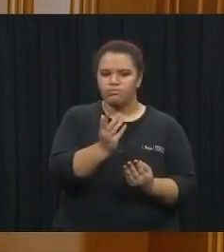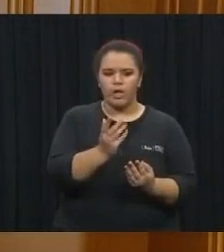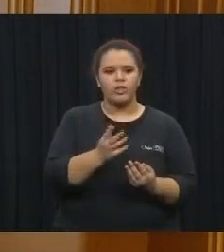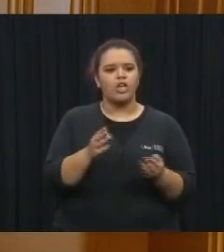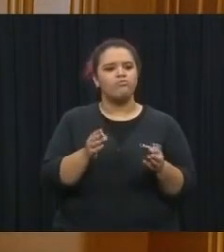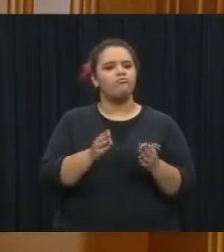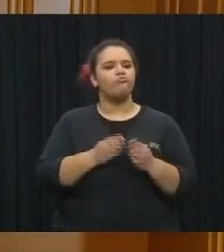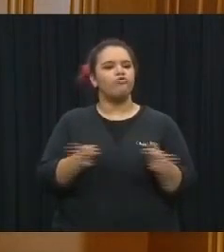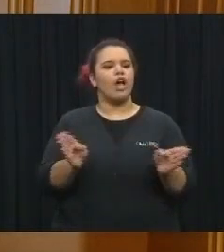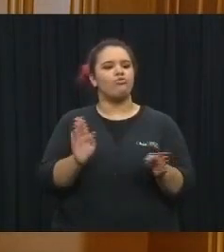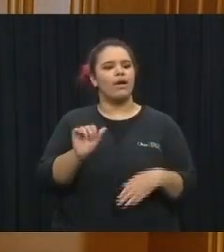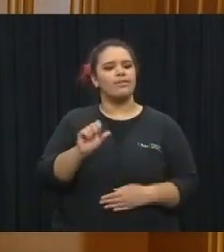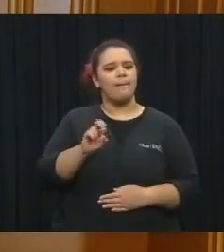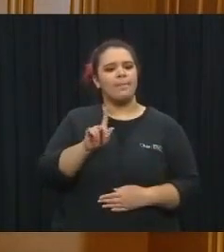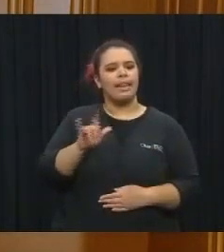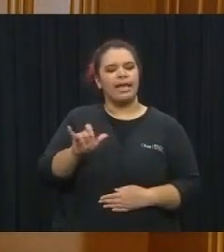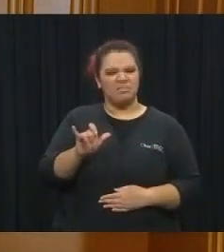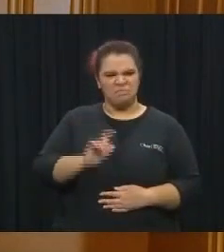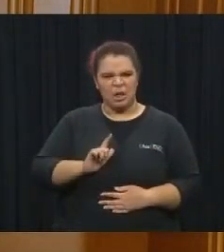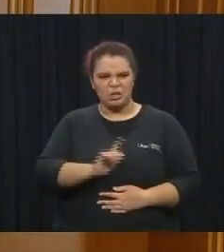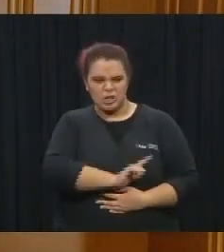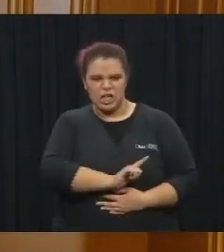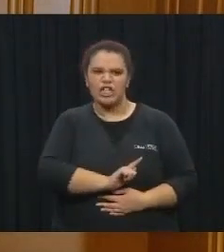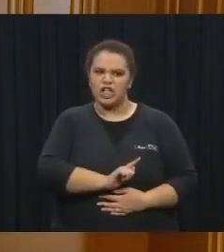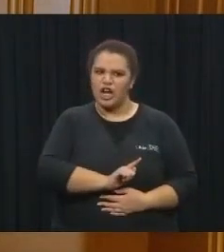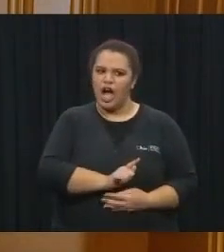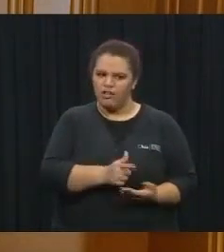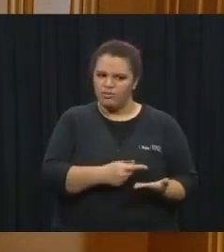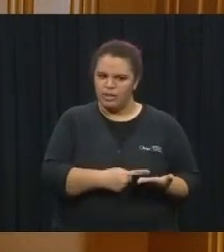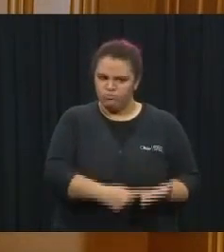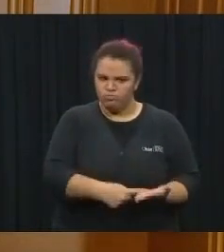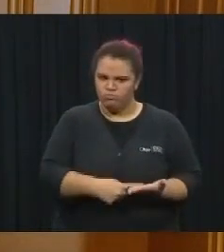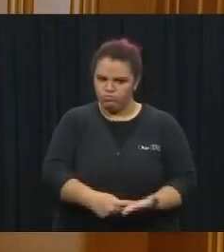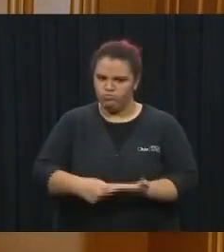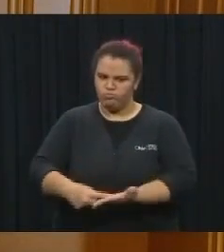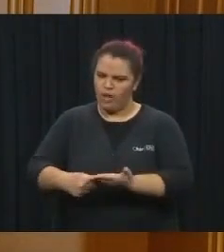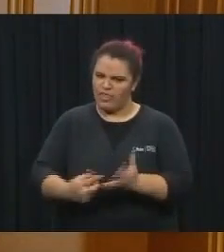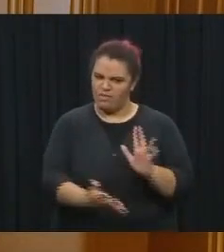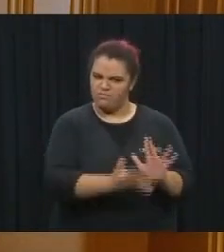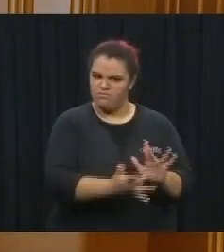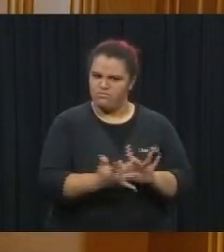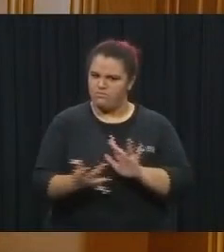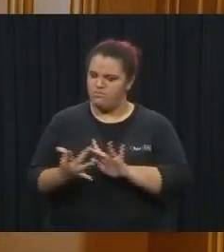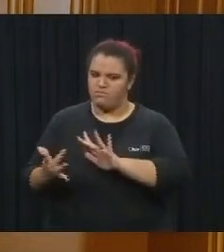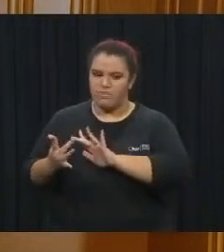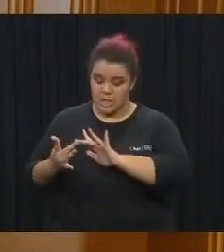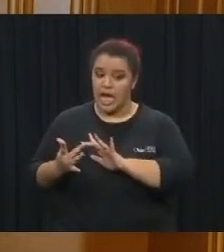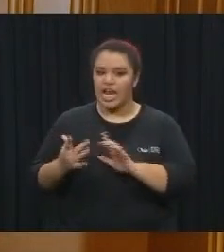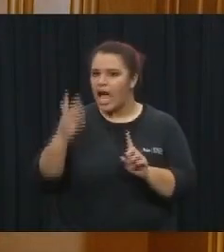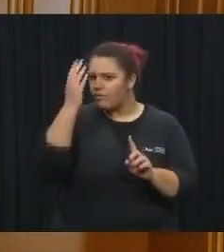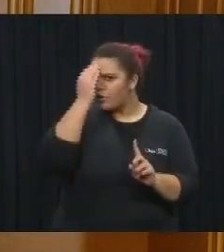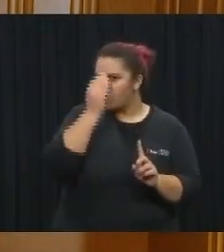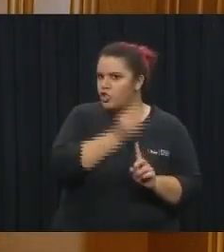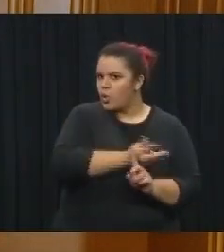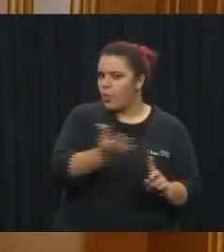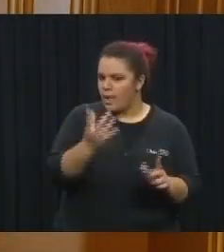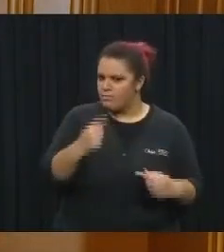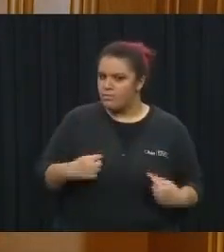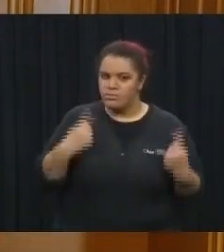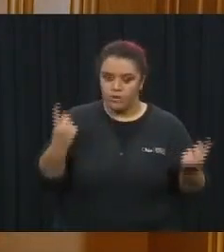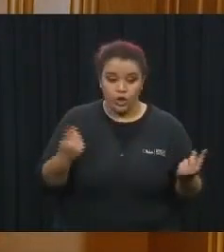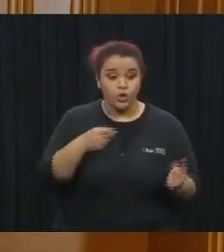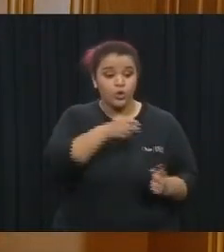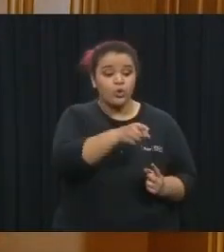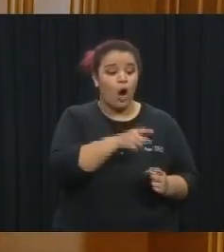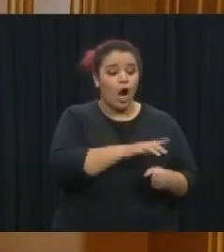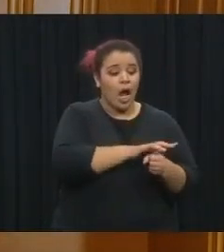I appreciate very, very much. I've always said that no one knows your district better than you do. No one knows the district better than the state senator or the state representative,